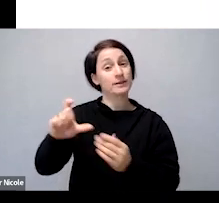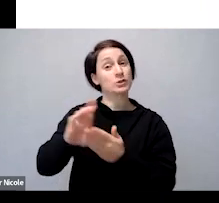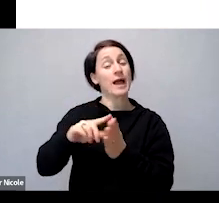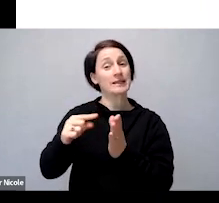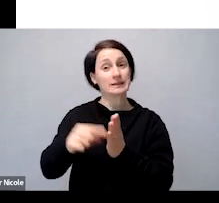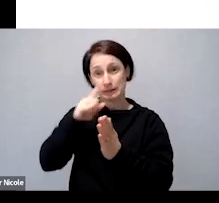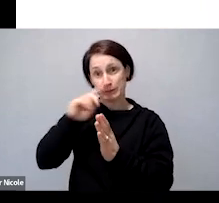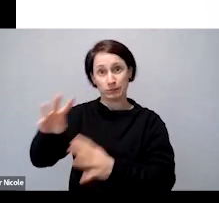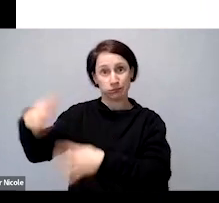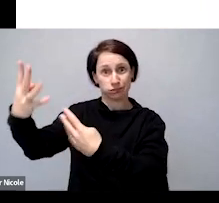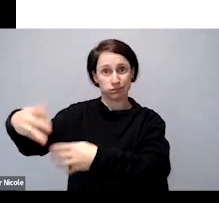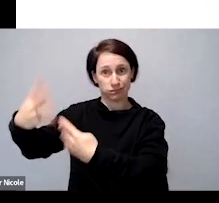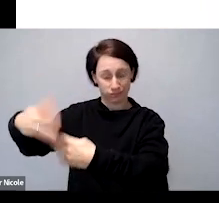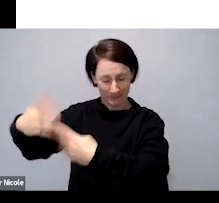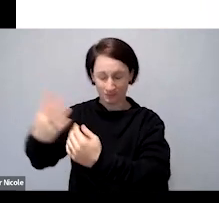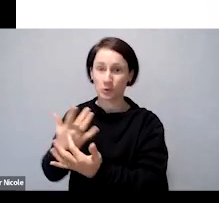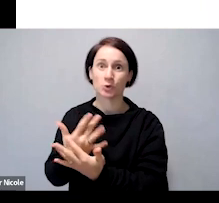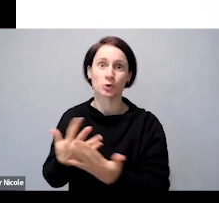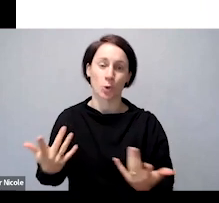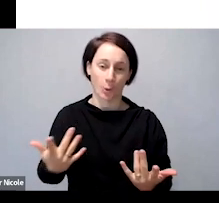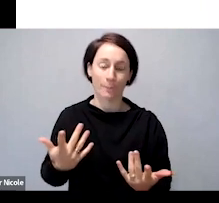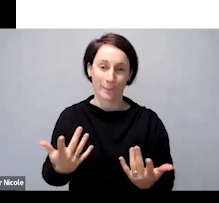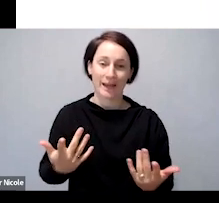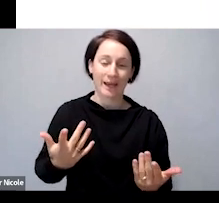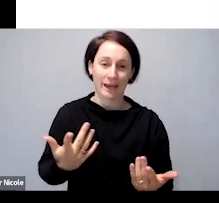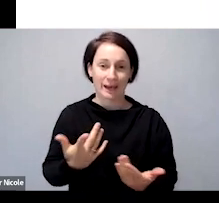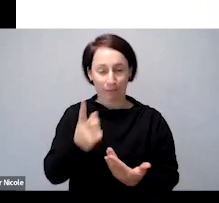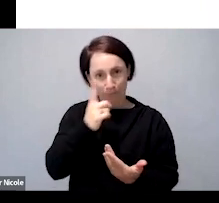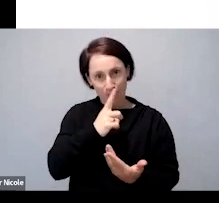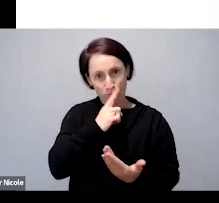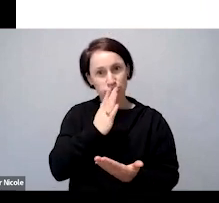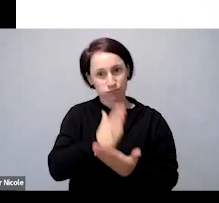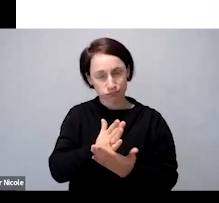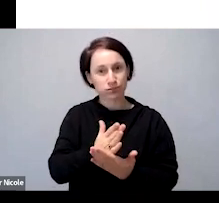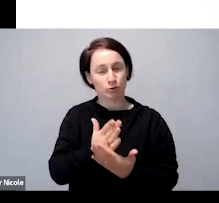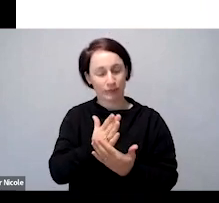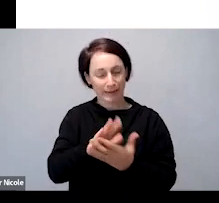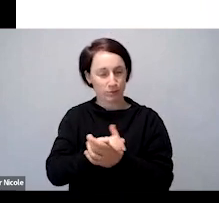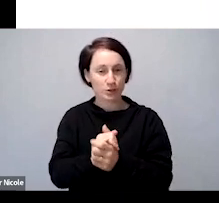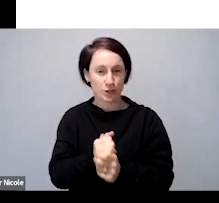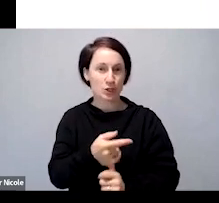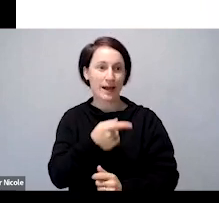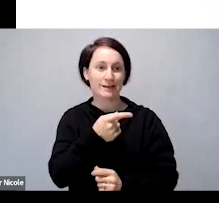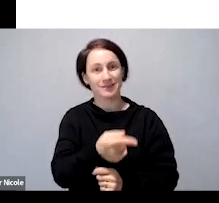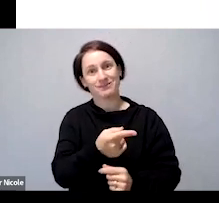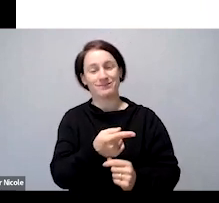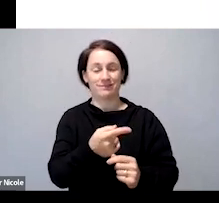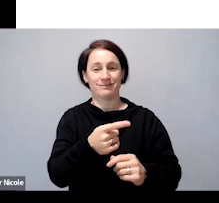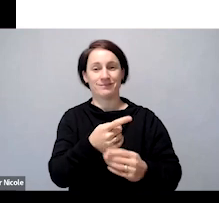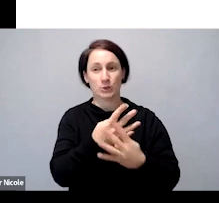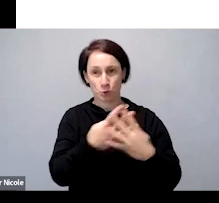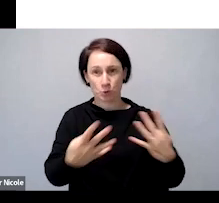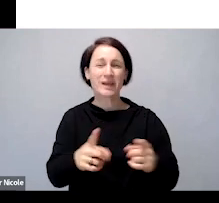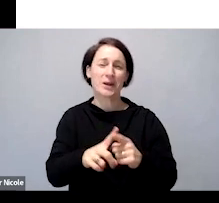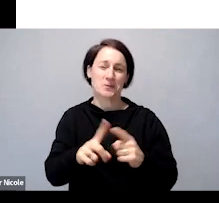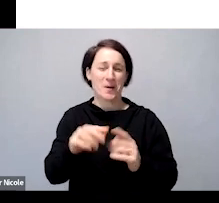presentation. So many of you are having great engagement with the content, and I'm thrilled to see all those clapping hands